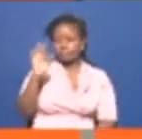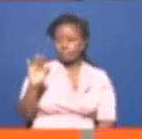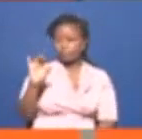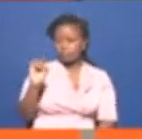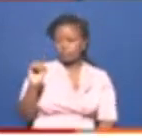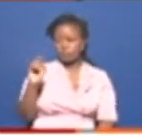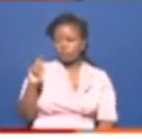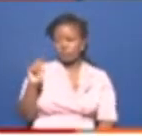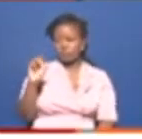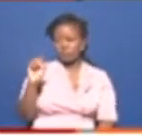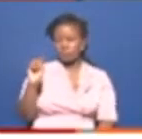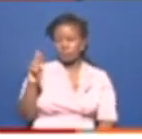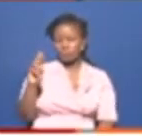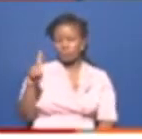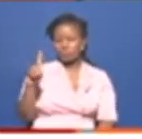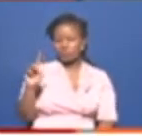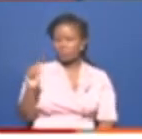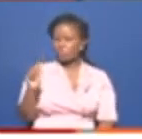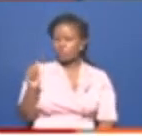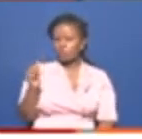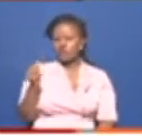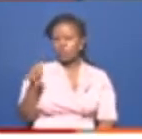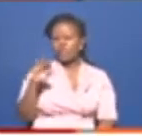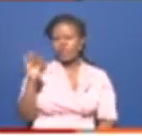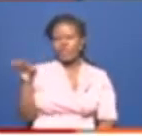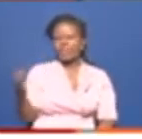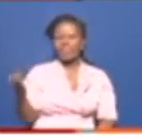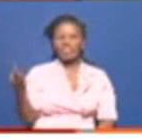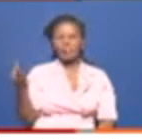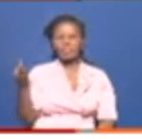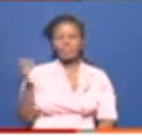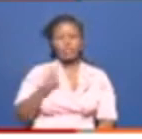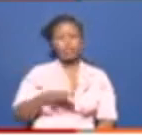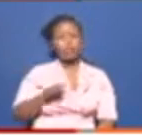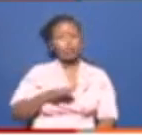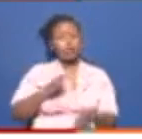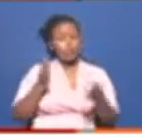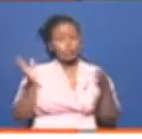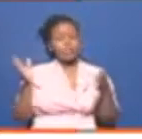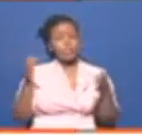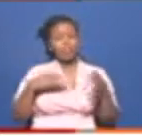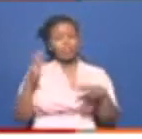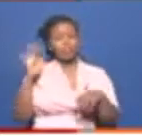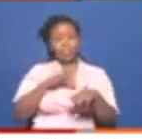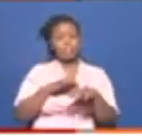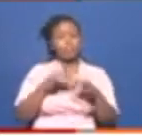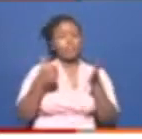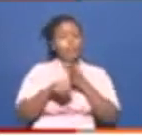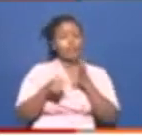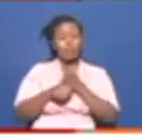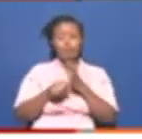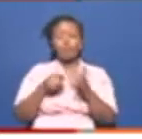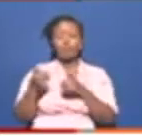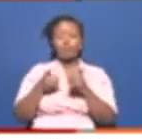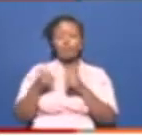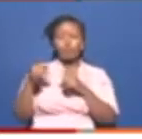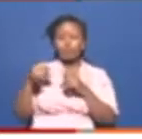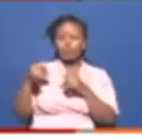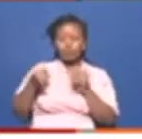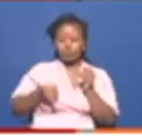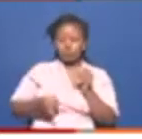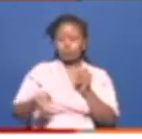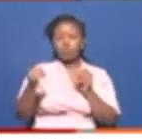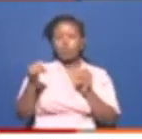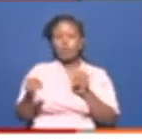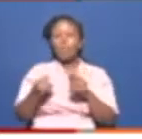3,000, and just an estimate, 3,000 women are affected by this condition, but only 7.5% get